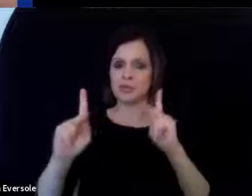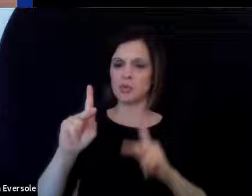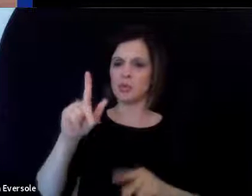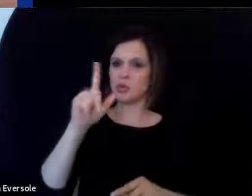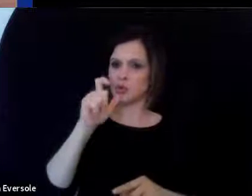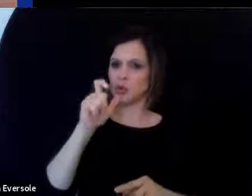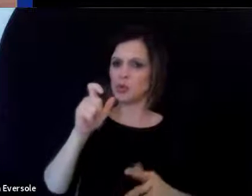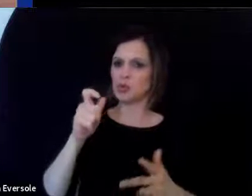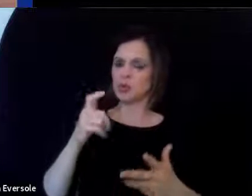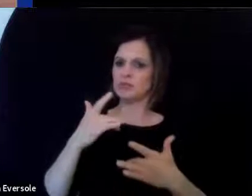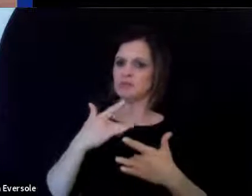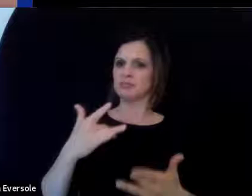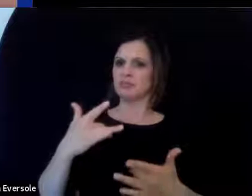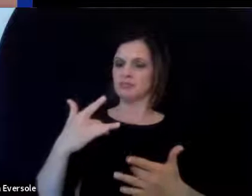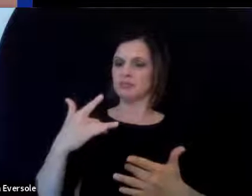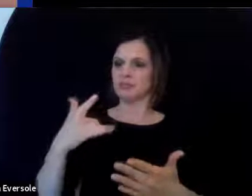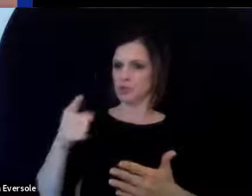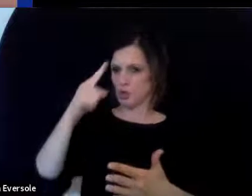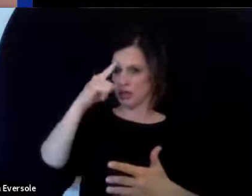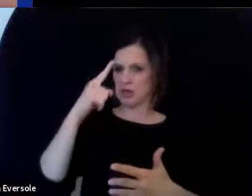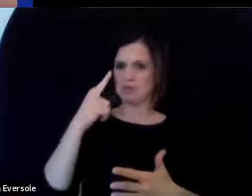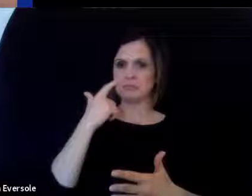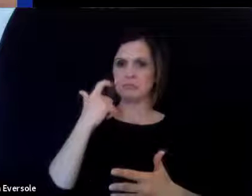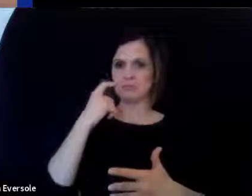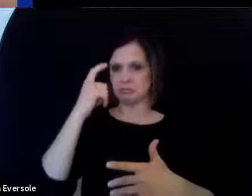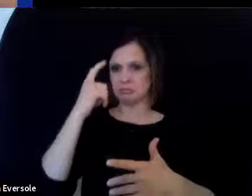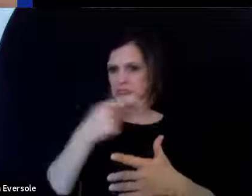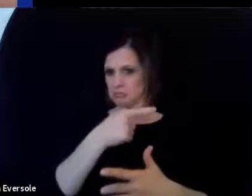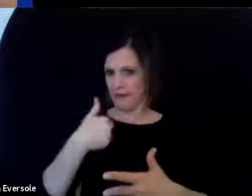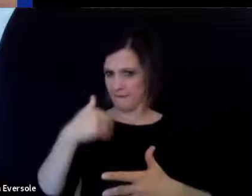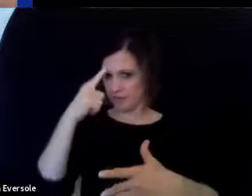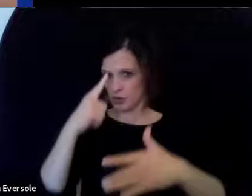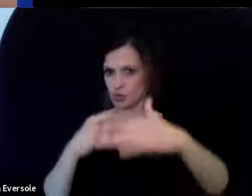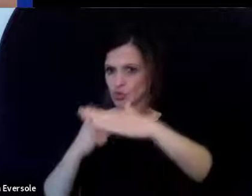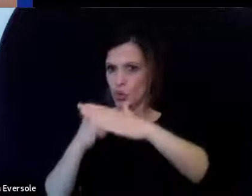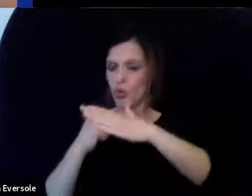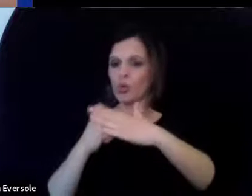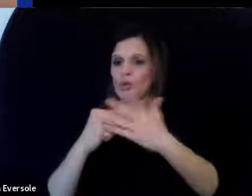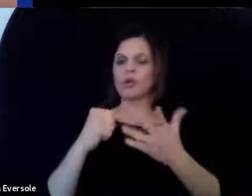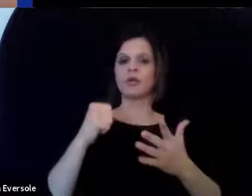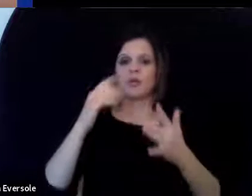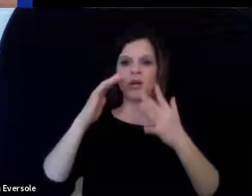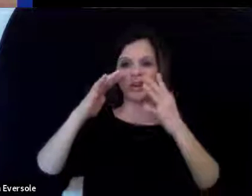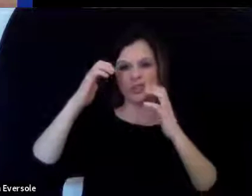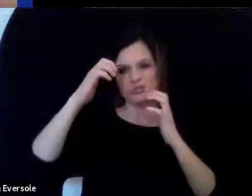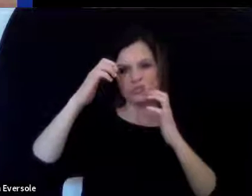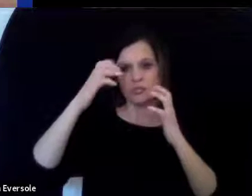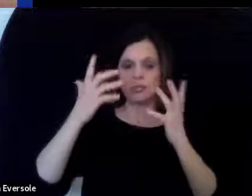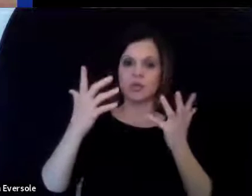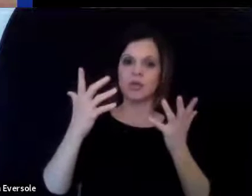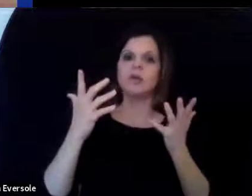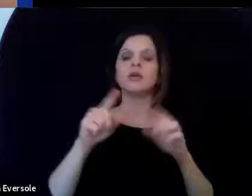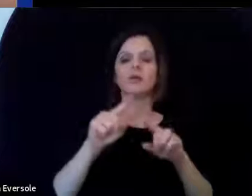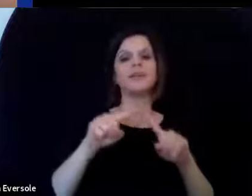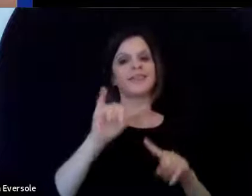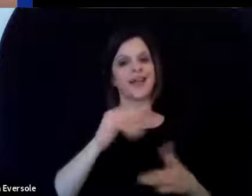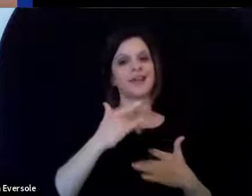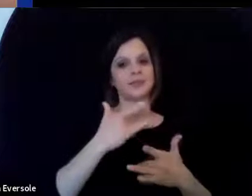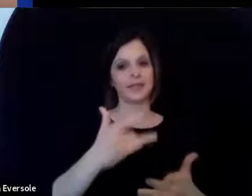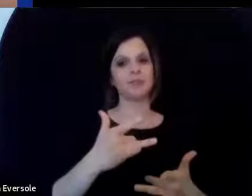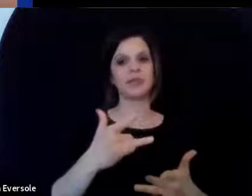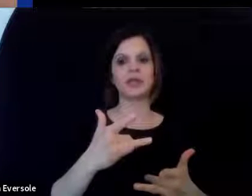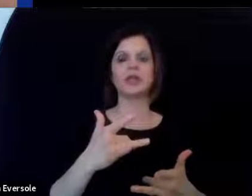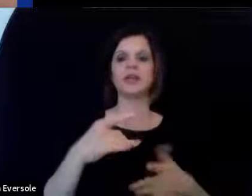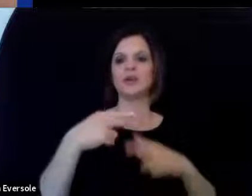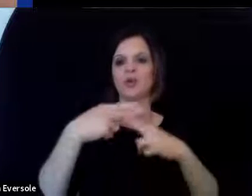where they get a lopsided face and one side of their mouth might droop. That's typically what is defined as